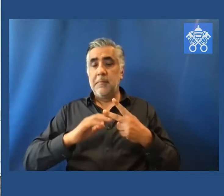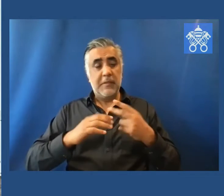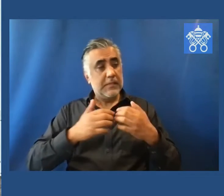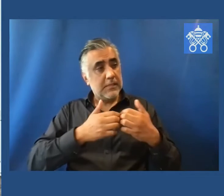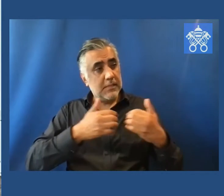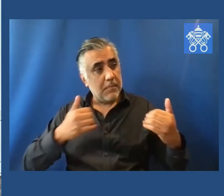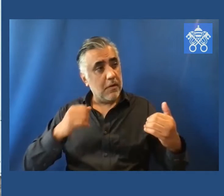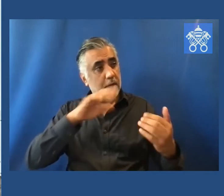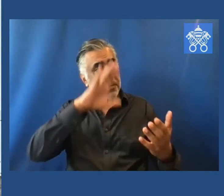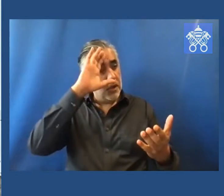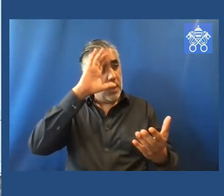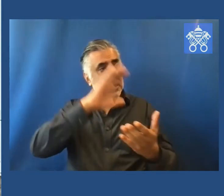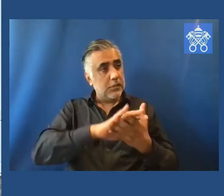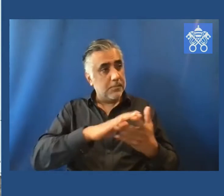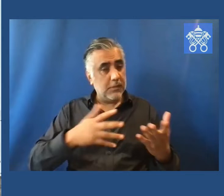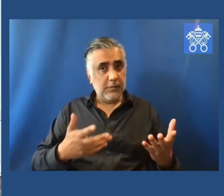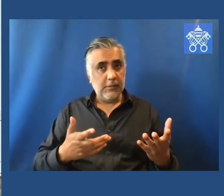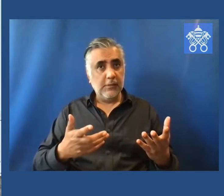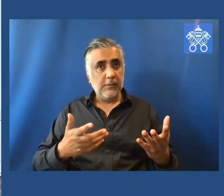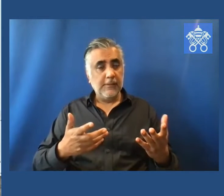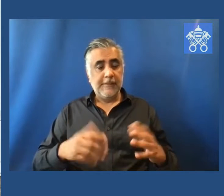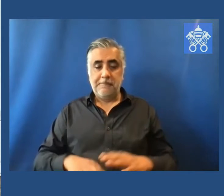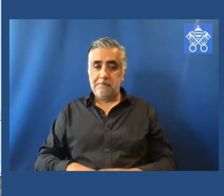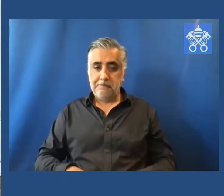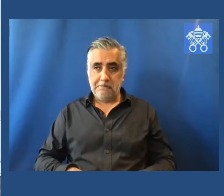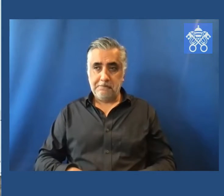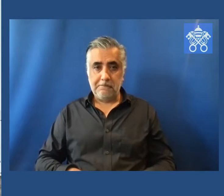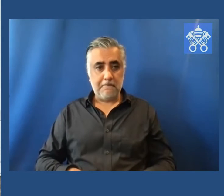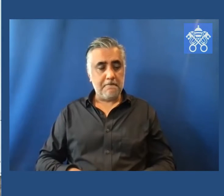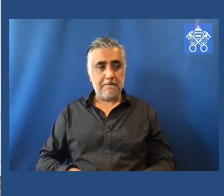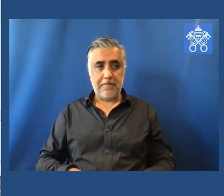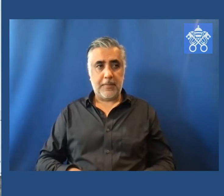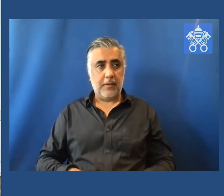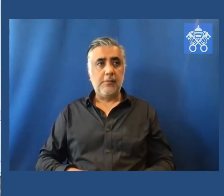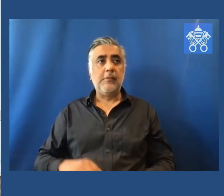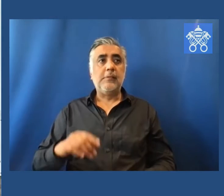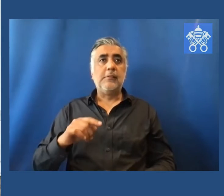without work, left, separated from their husbands,